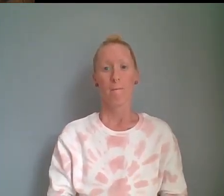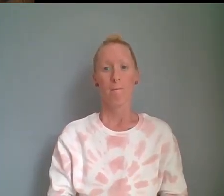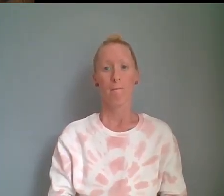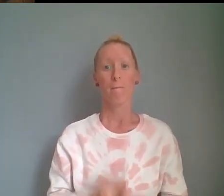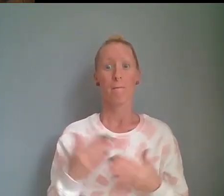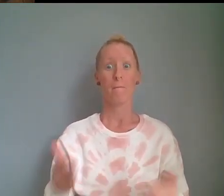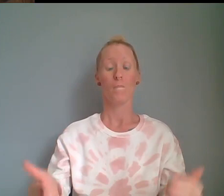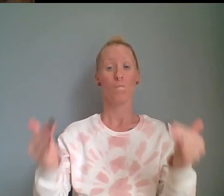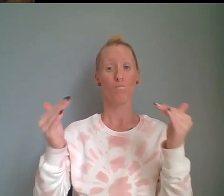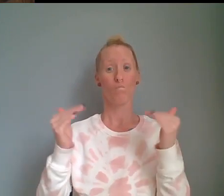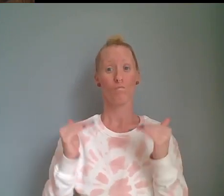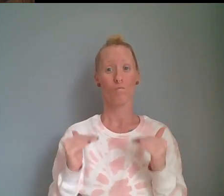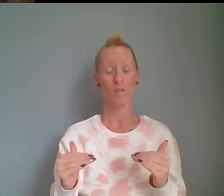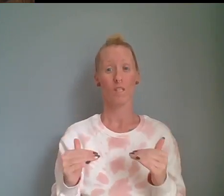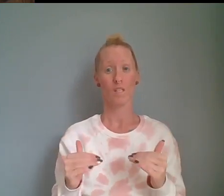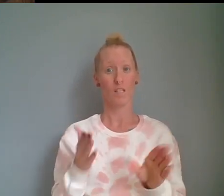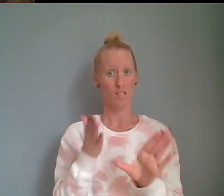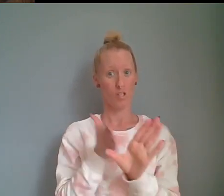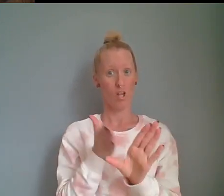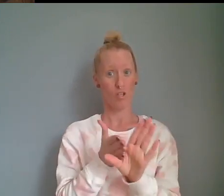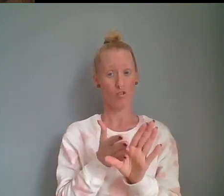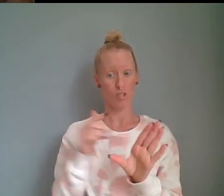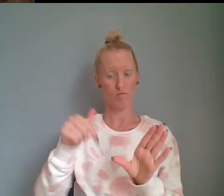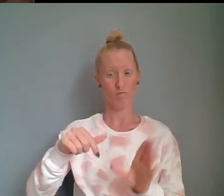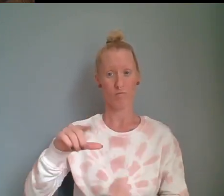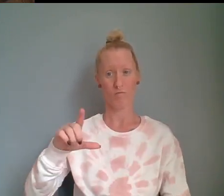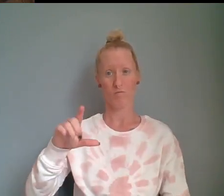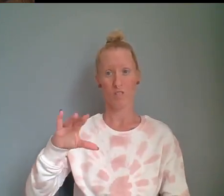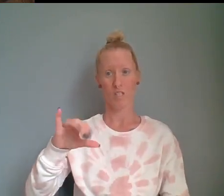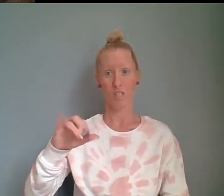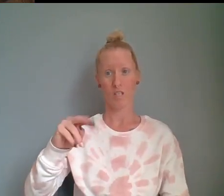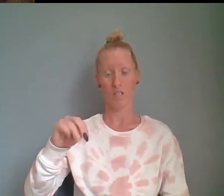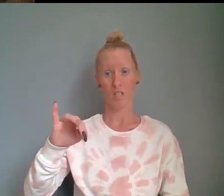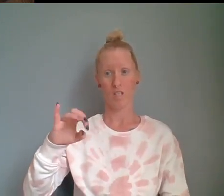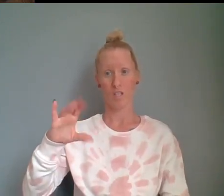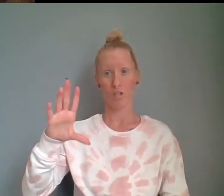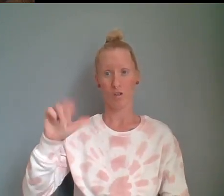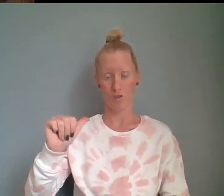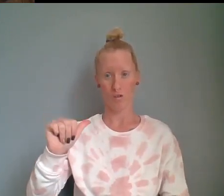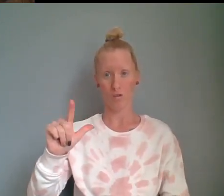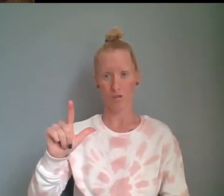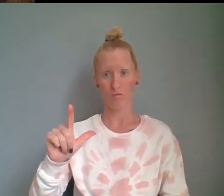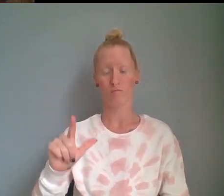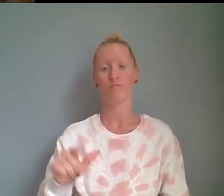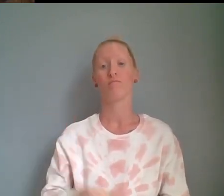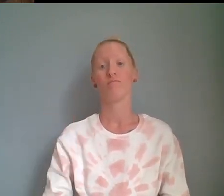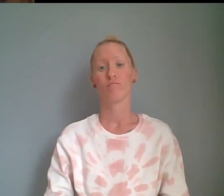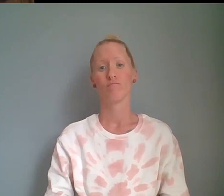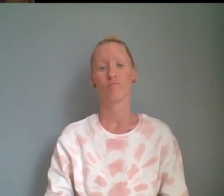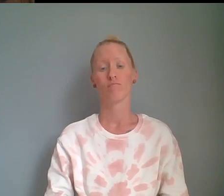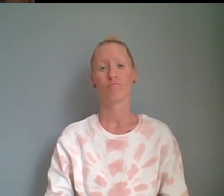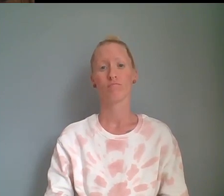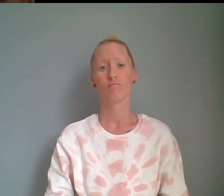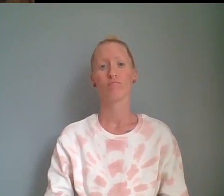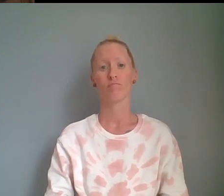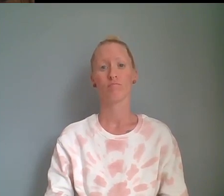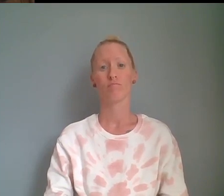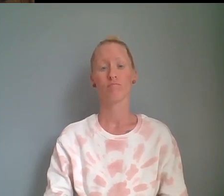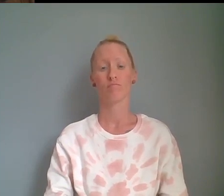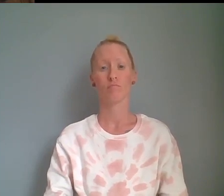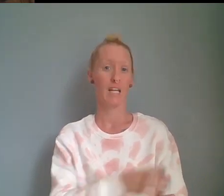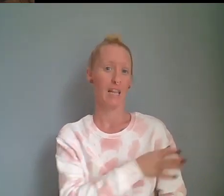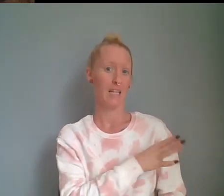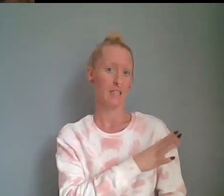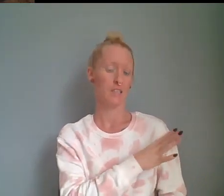In the field of clinical psychology, we have a number of different ways, kind of heuristics, that